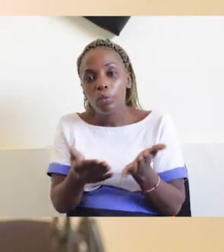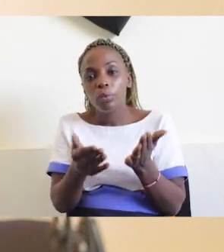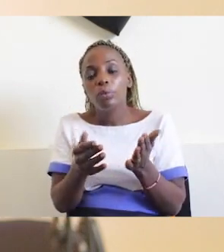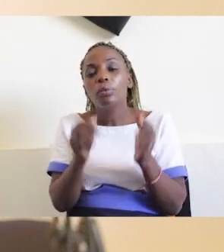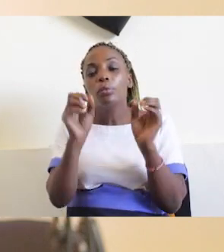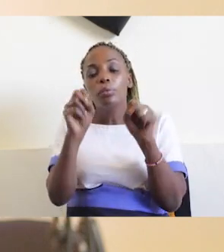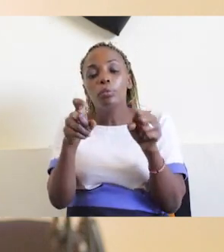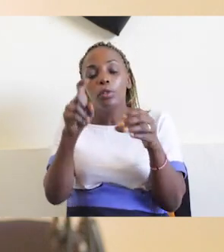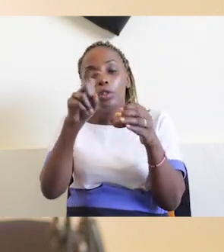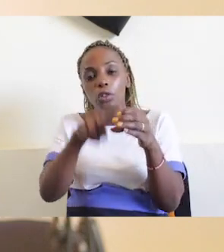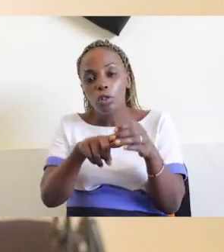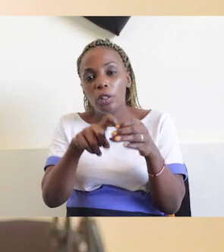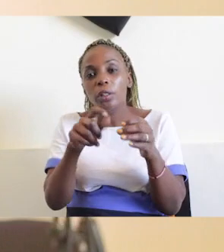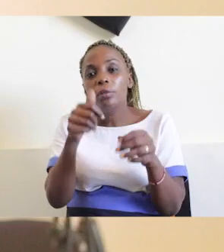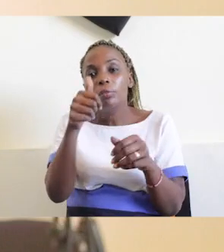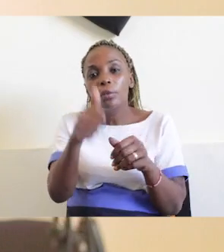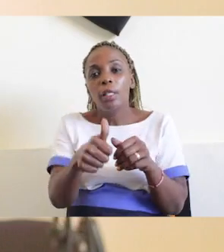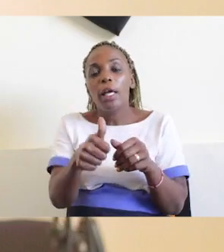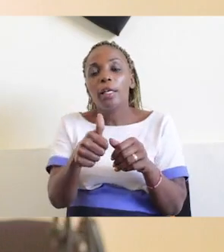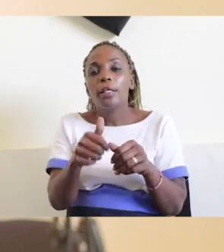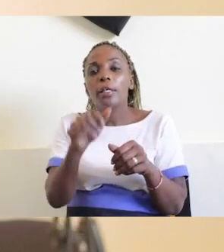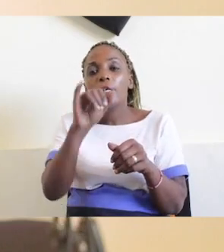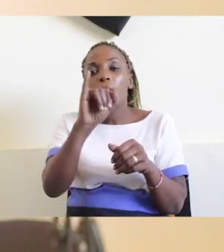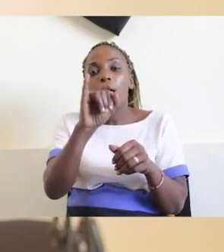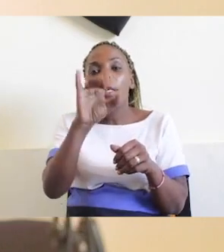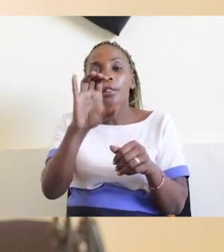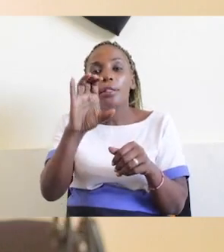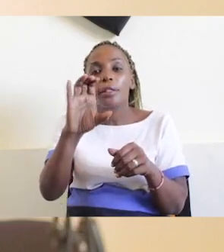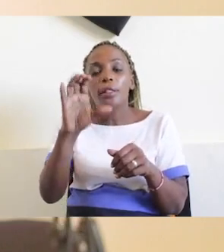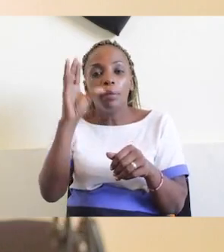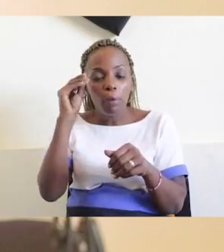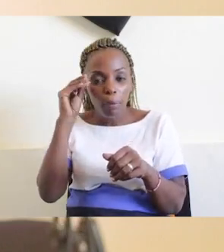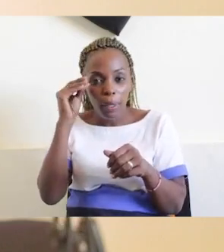you can join in by logging in to